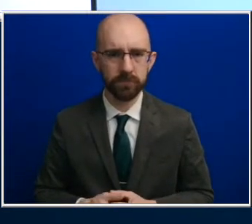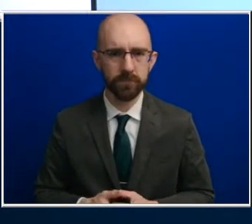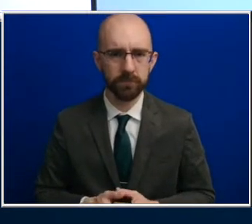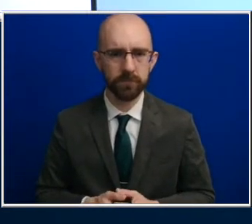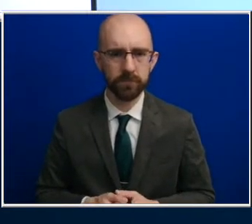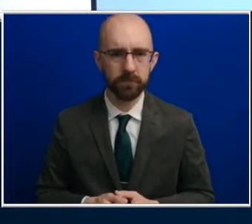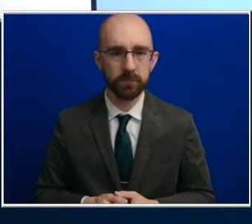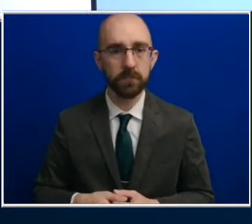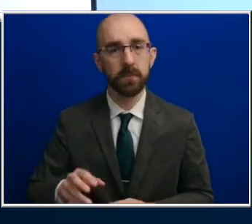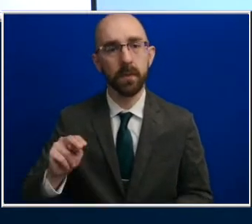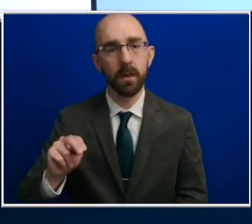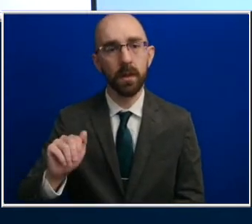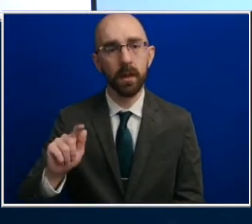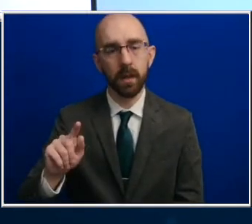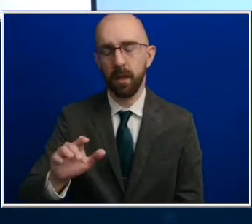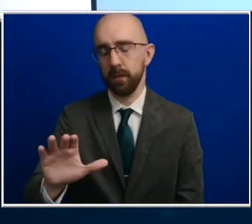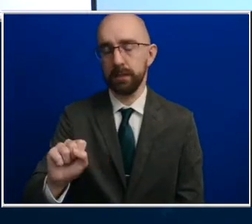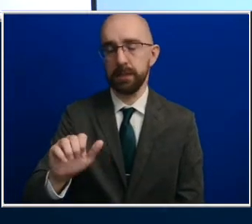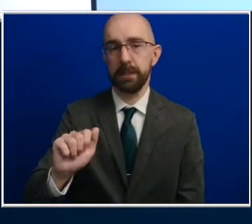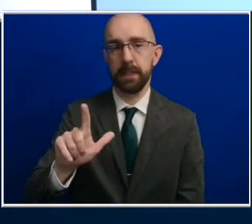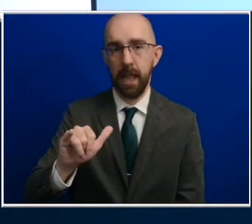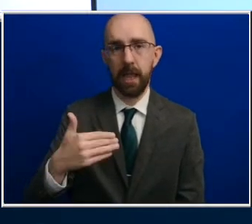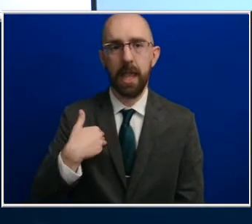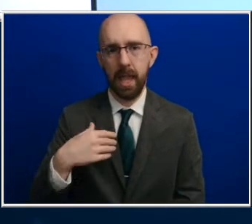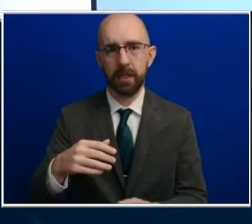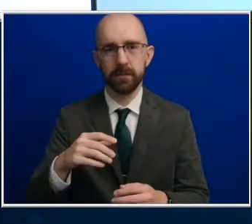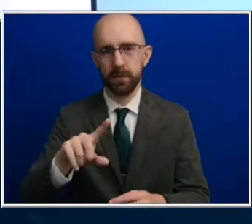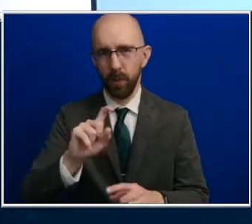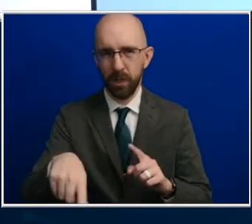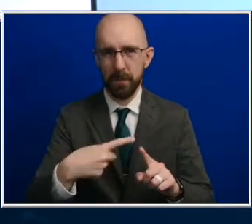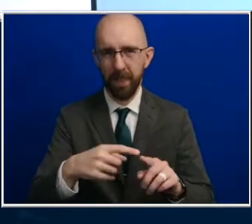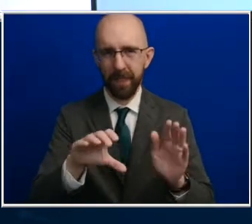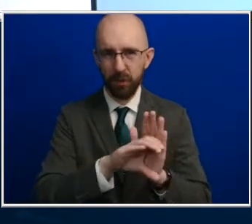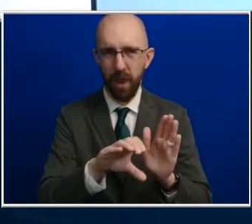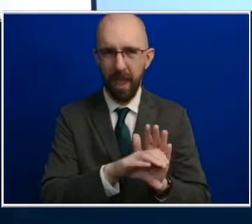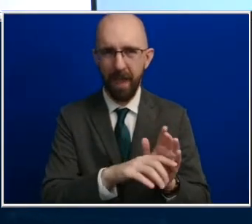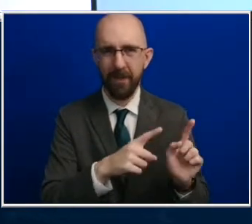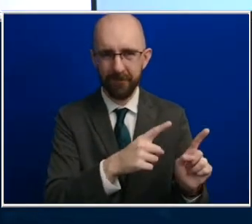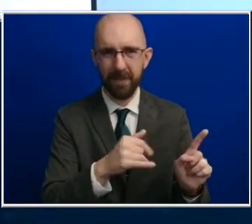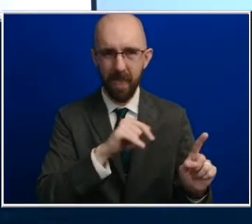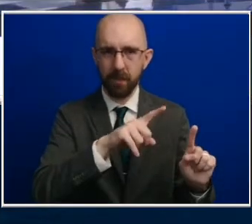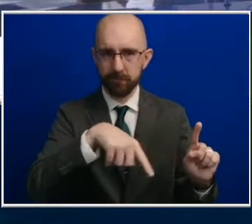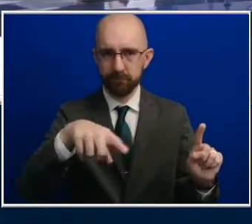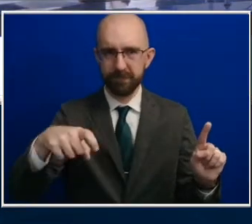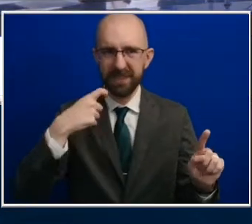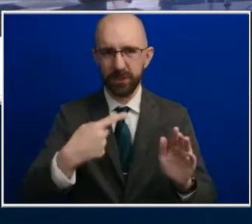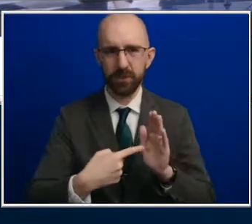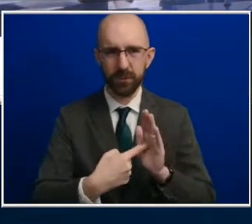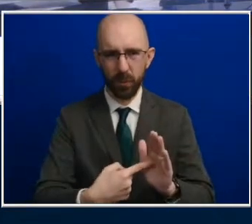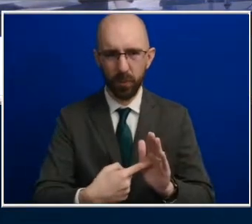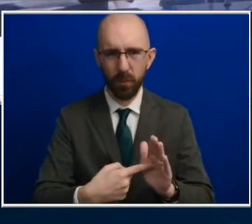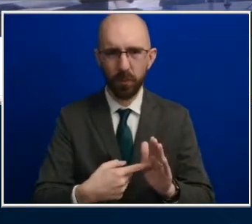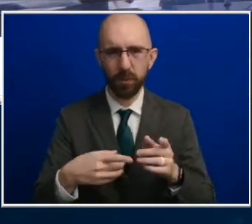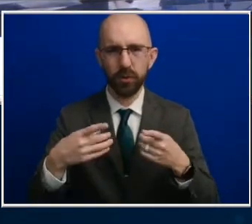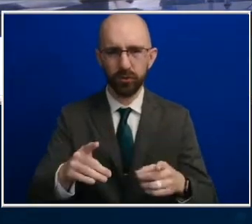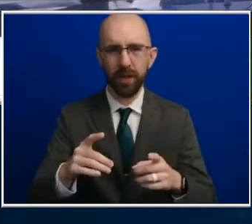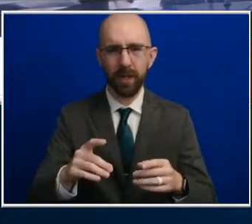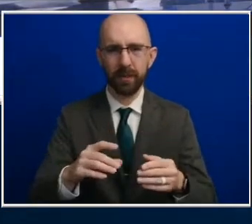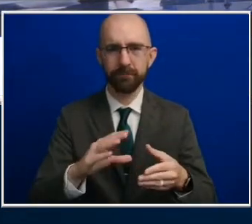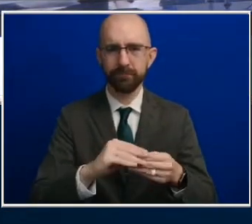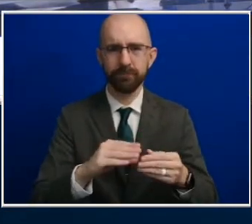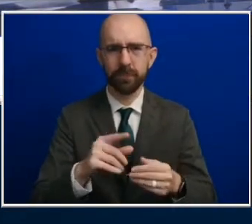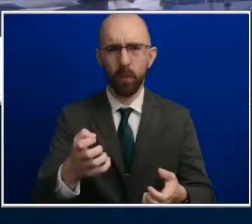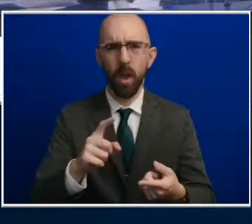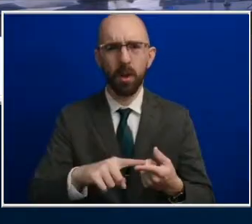Sally has a question about the graphs that Dr. Hawkinson just showed us during our segment with him. She wants to know